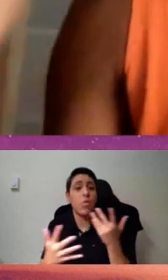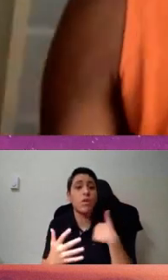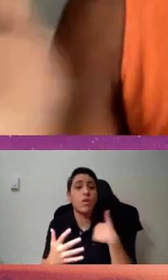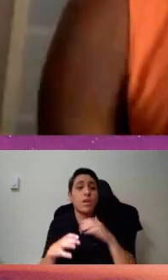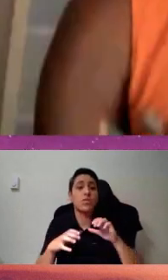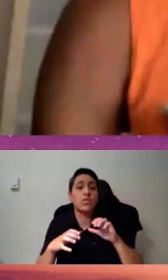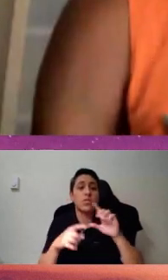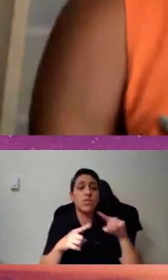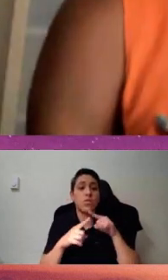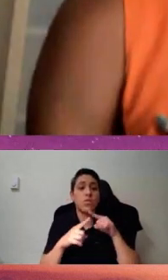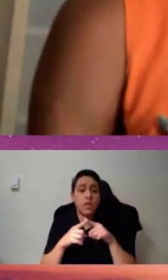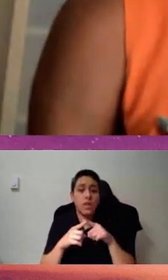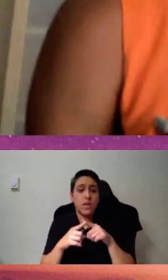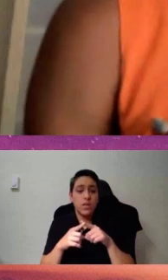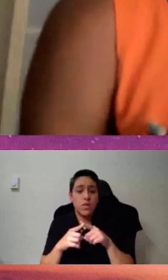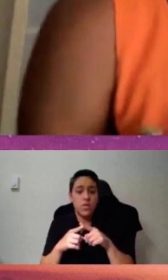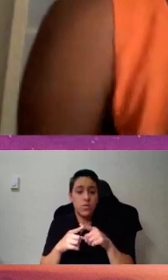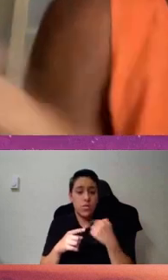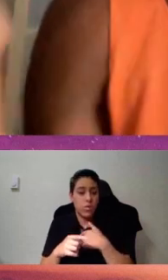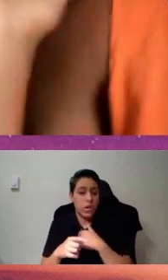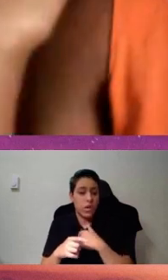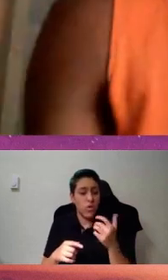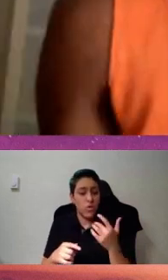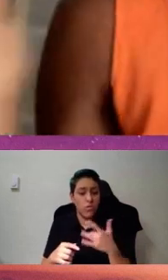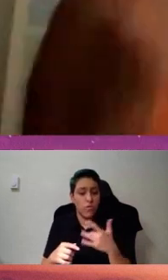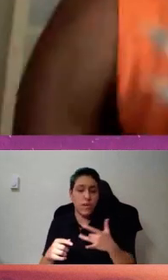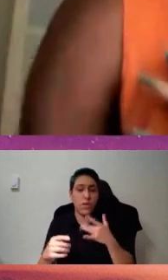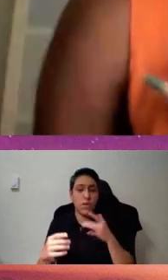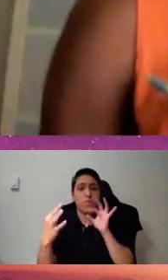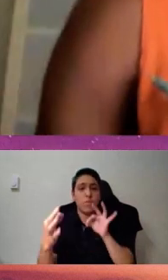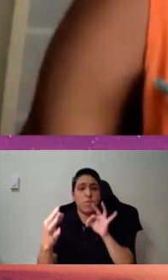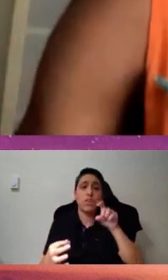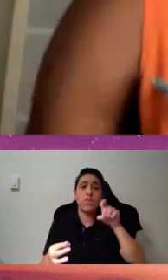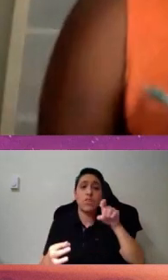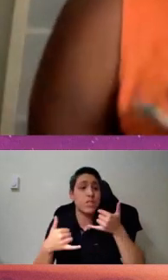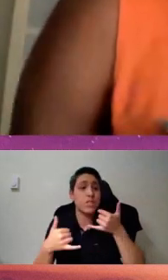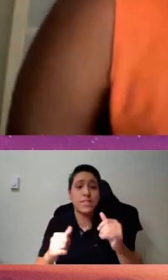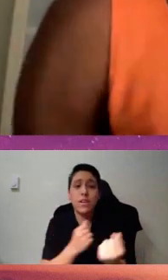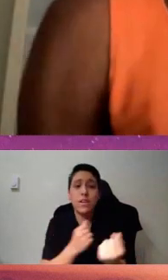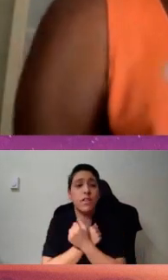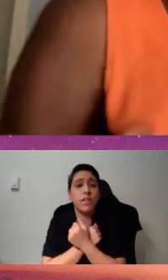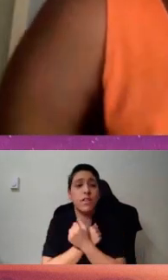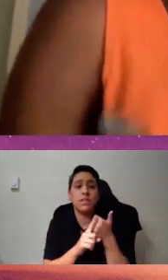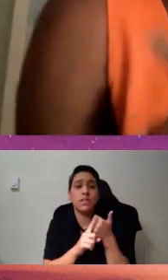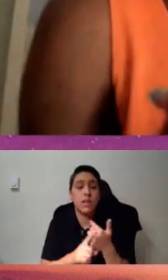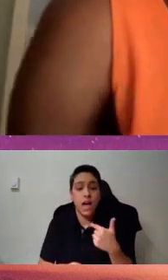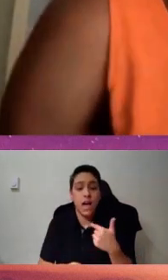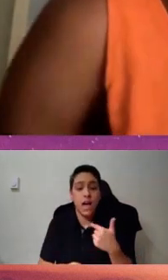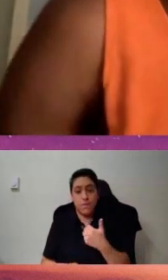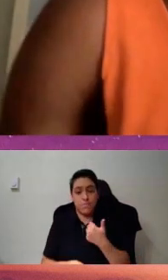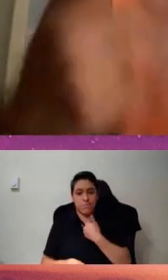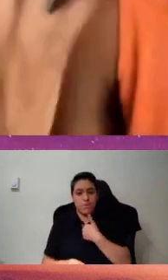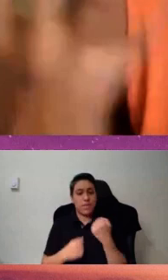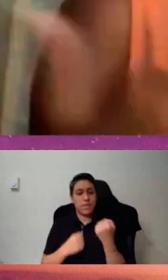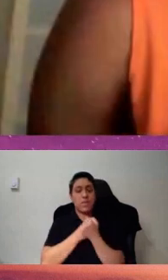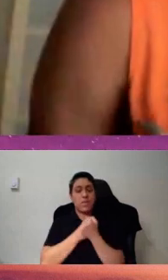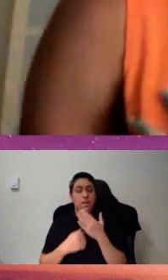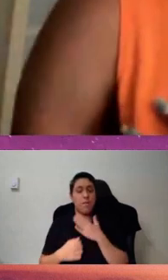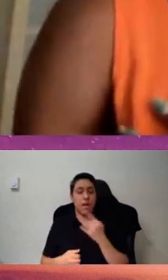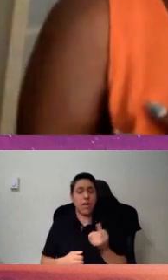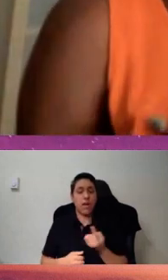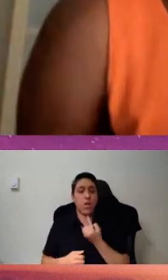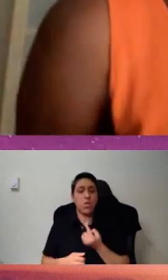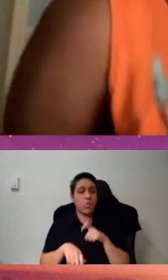give yourself some love. So like, I love my alone time. You know, I love talking to myself, writing